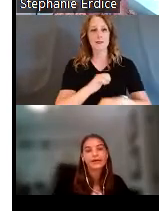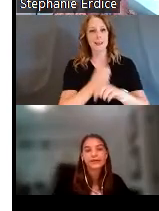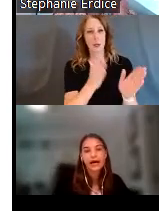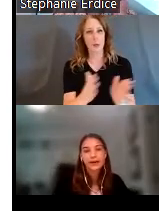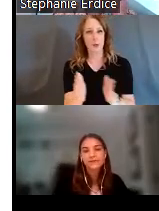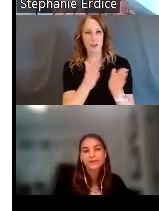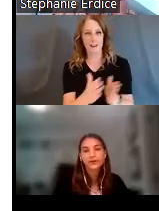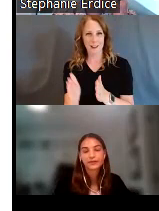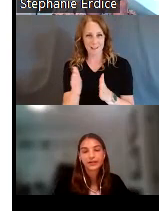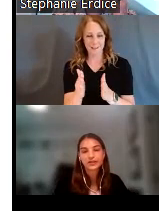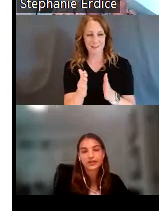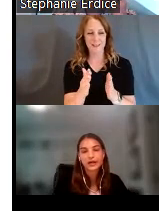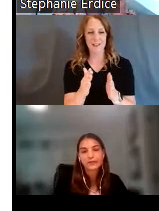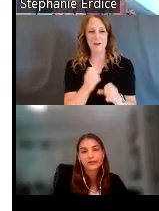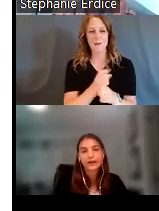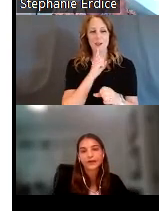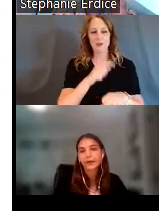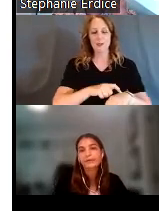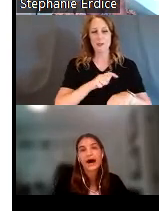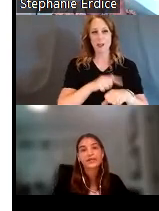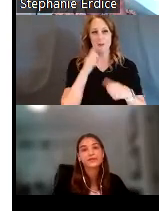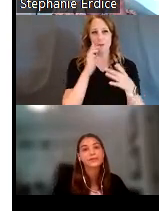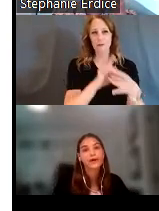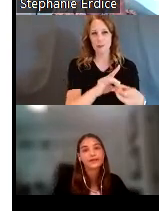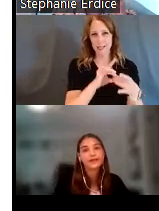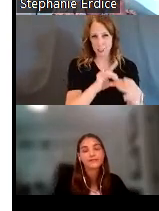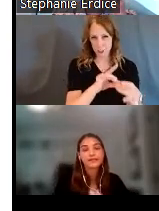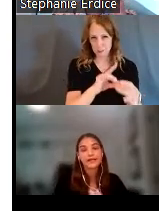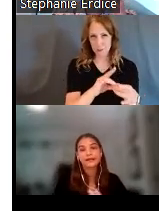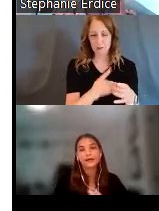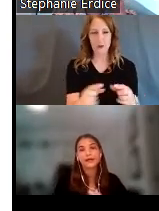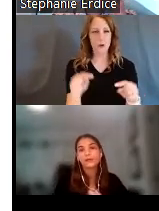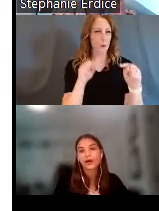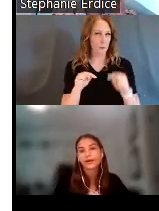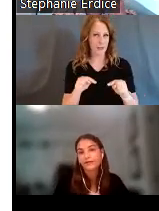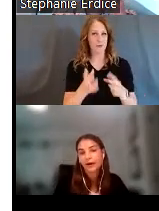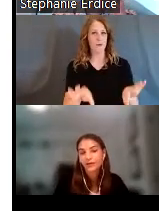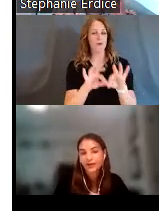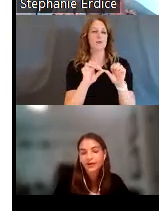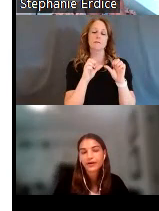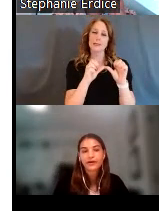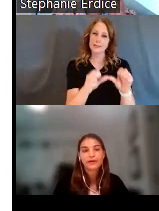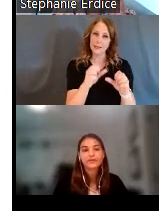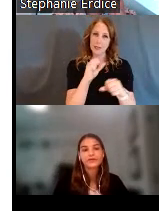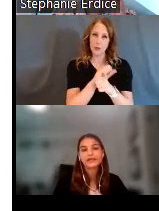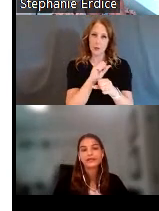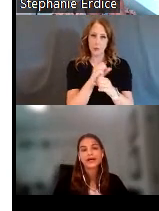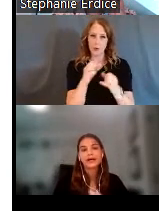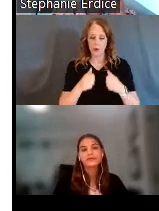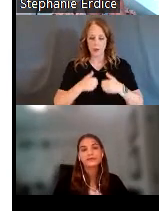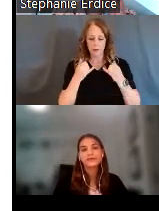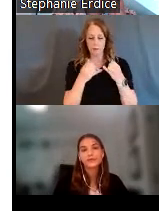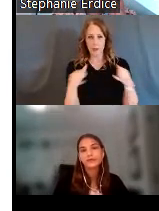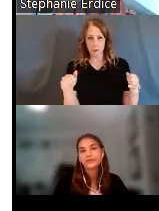organized, making time for building relationships. So again, going back to the importance of maintaining a work-life boundary. So